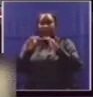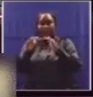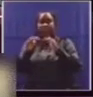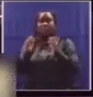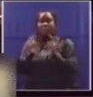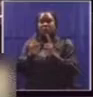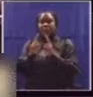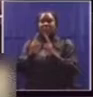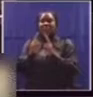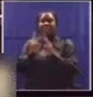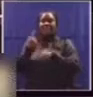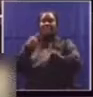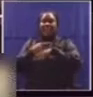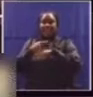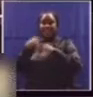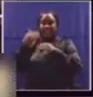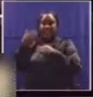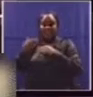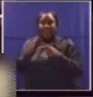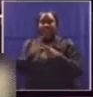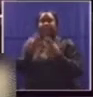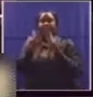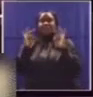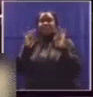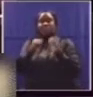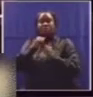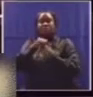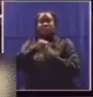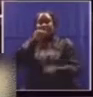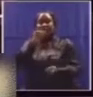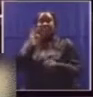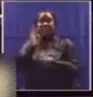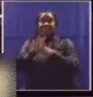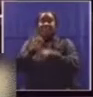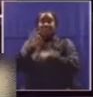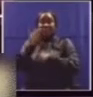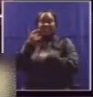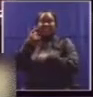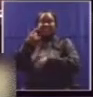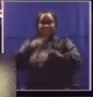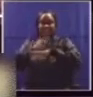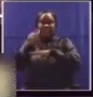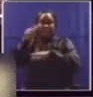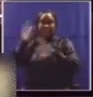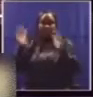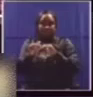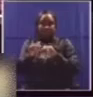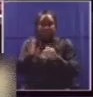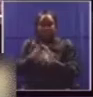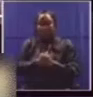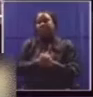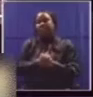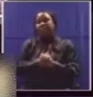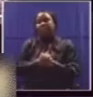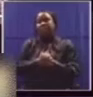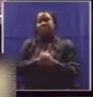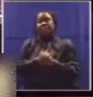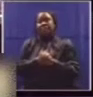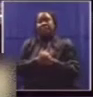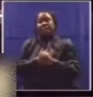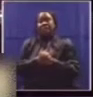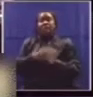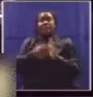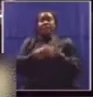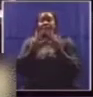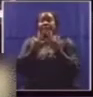the adoption of the Freedom Charter itself. The Freedom Charter declared in a very unambiguous terms